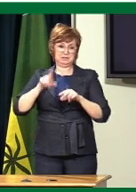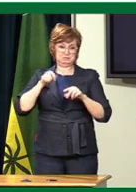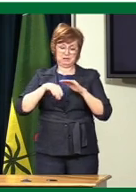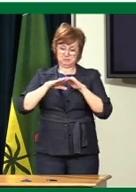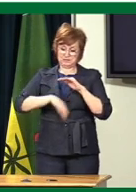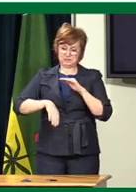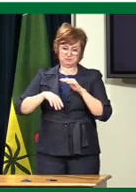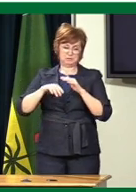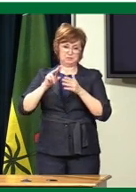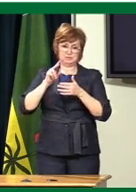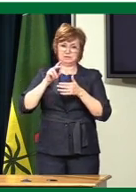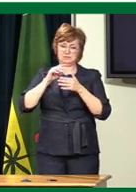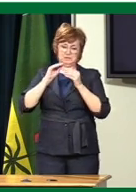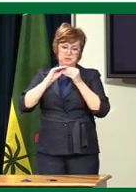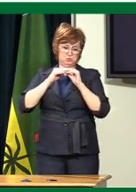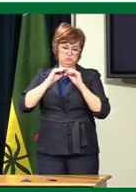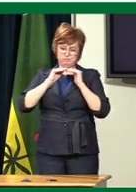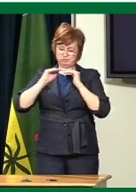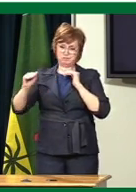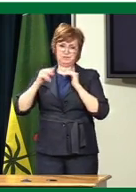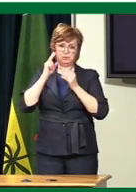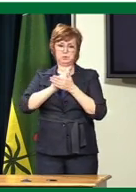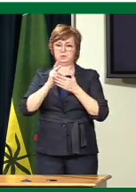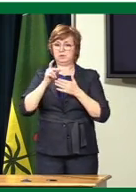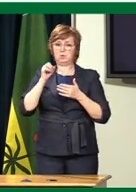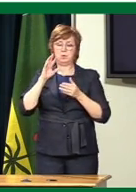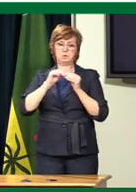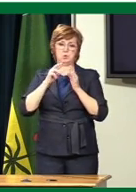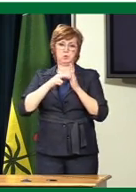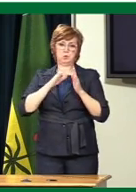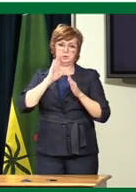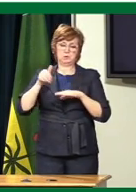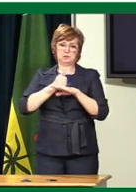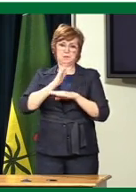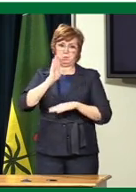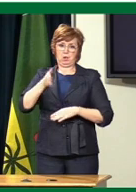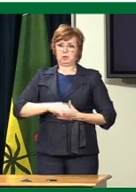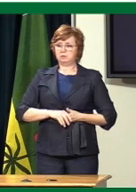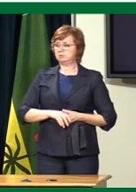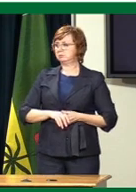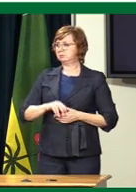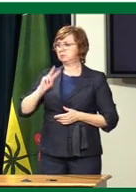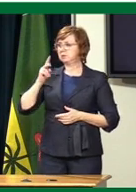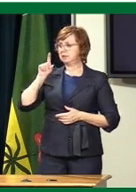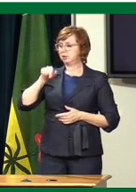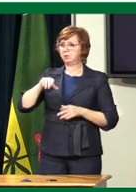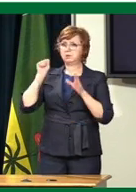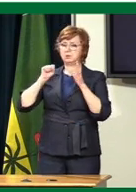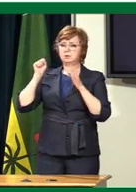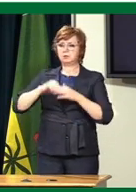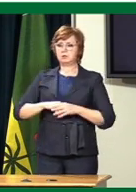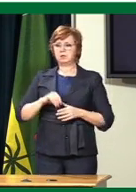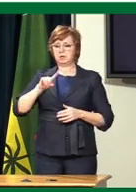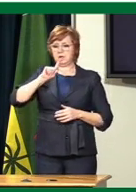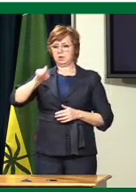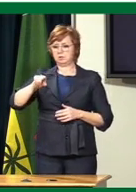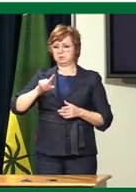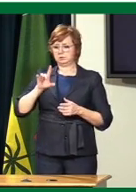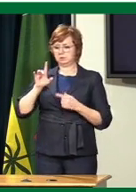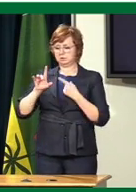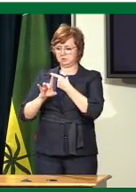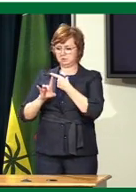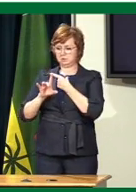weeks, further restrictive measures would be required. Thank you. Is there a follow-up, Brian? Yes, for